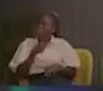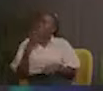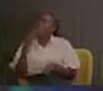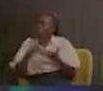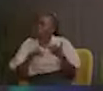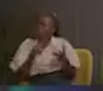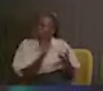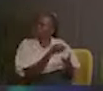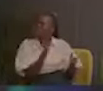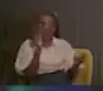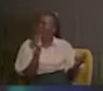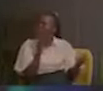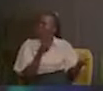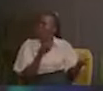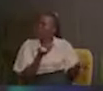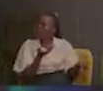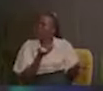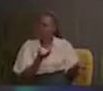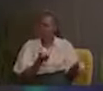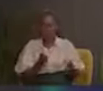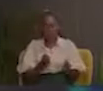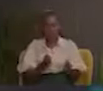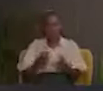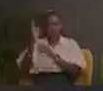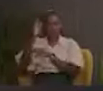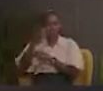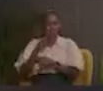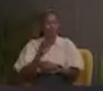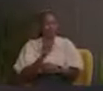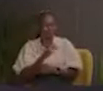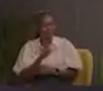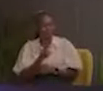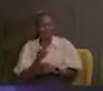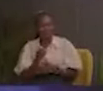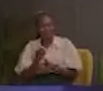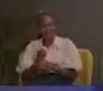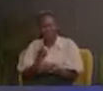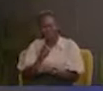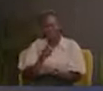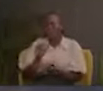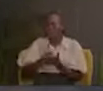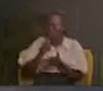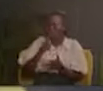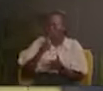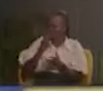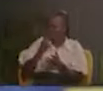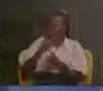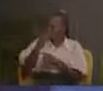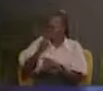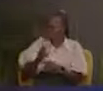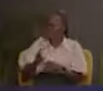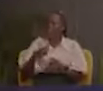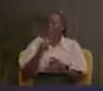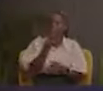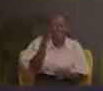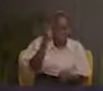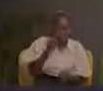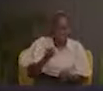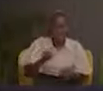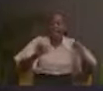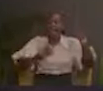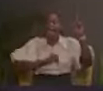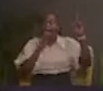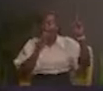Pharaoh had sent me? And he said, that's a good question. I am that I am. Let me give you a revelation of myself.